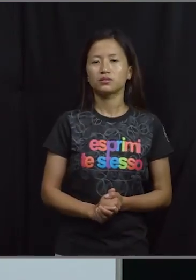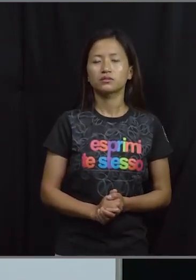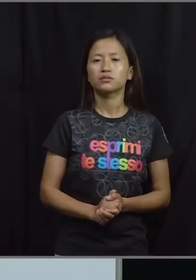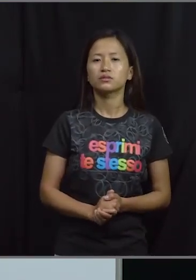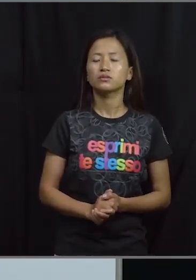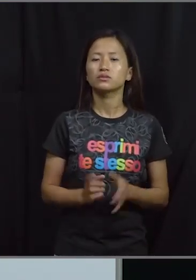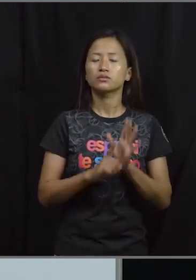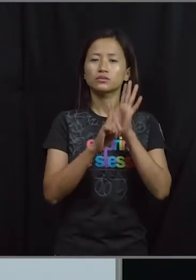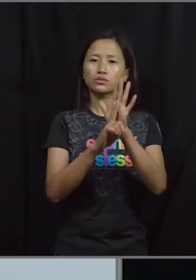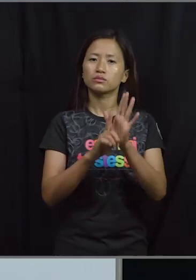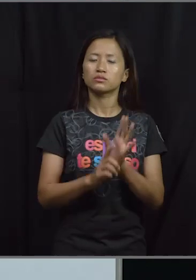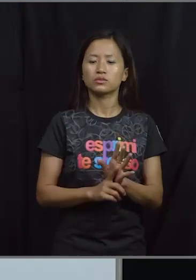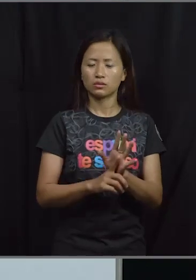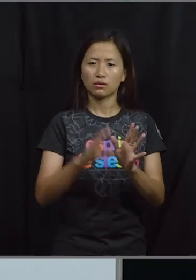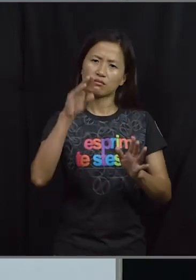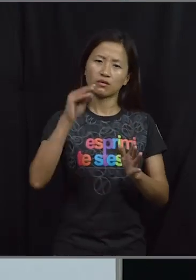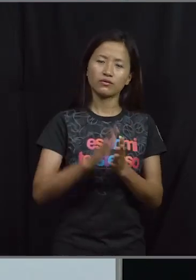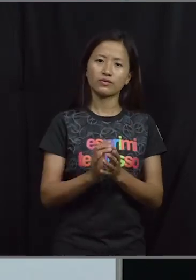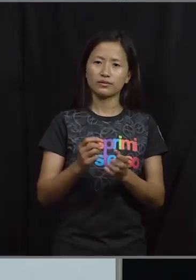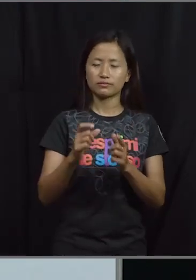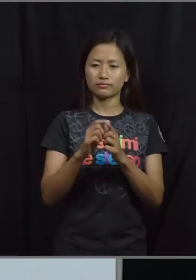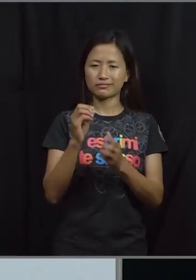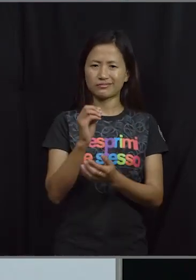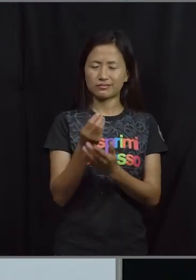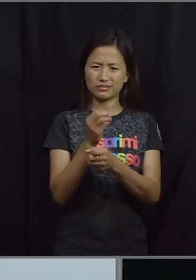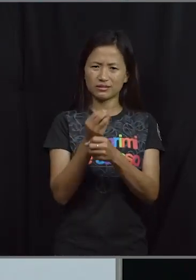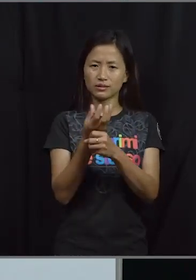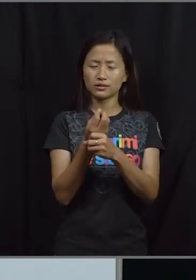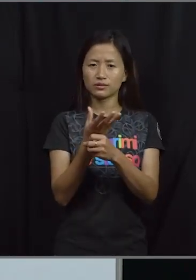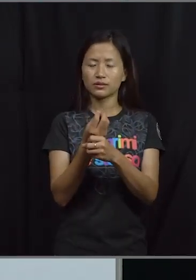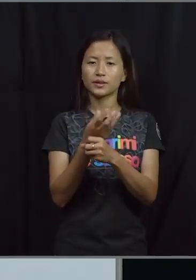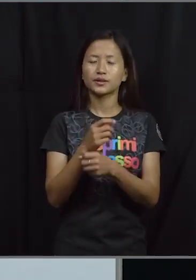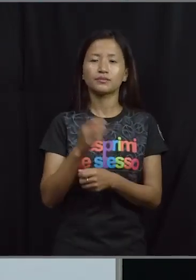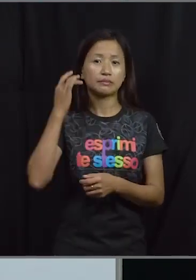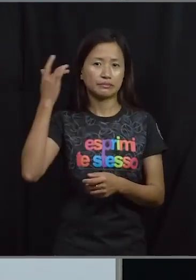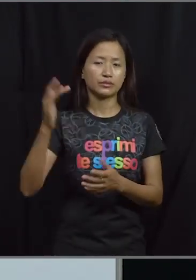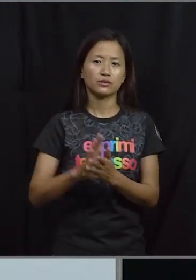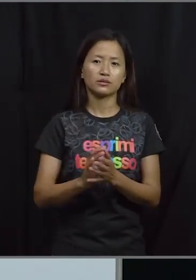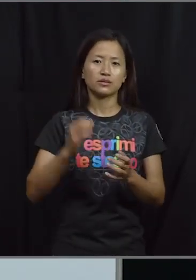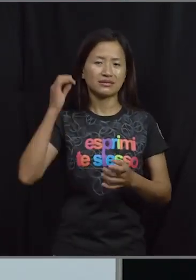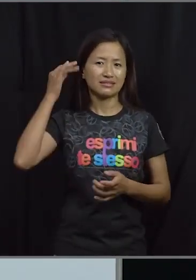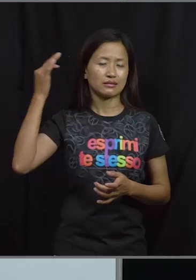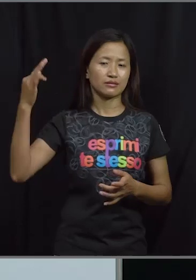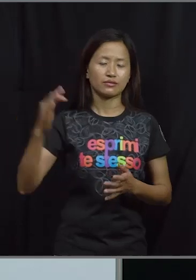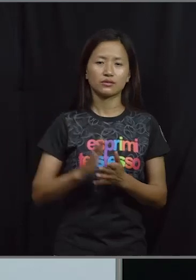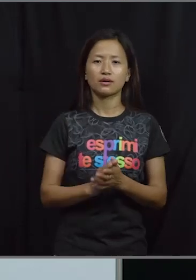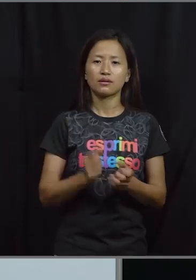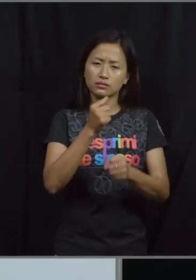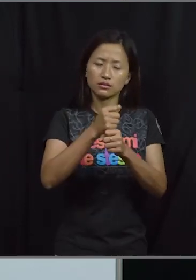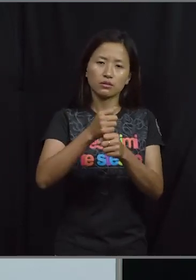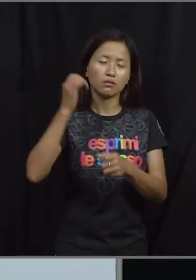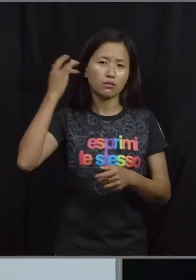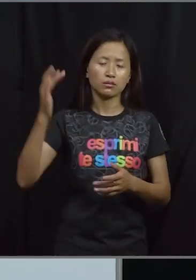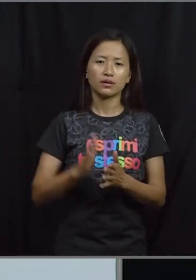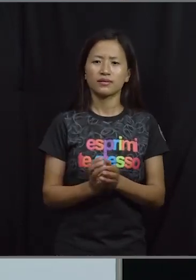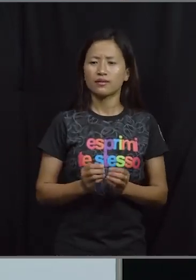They want to show off diamond, gold, silver, all these forms of jewelries and expensive cars.